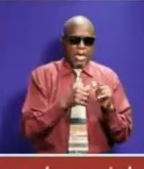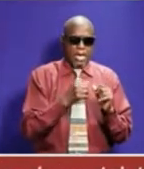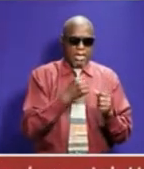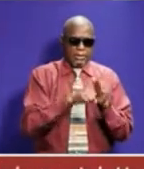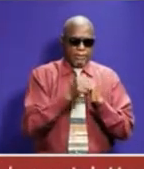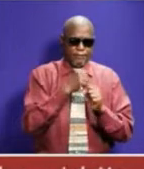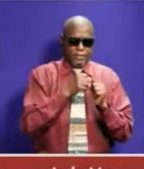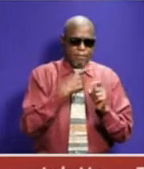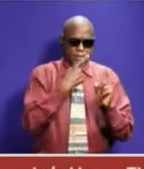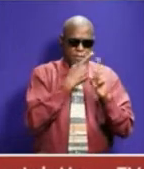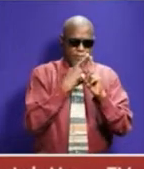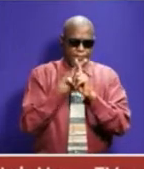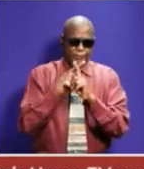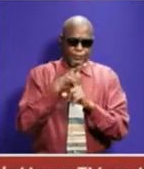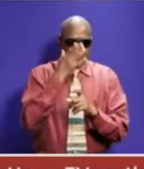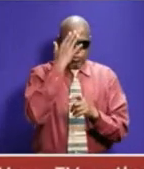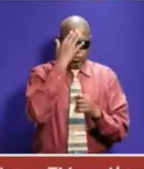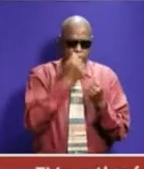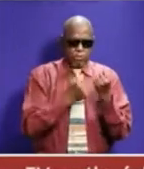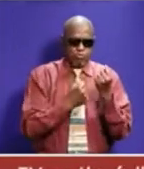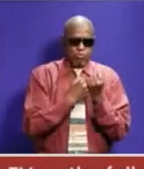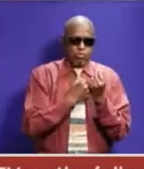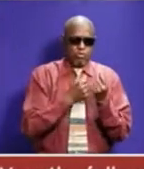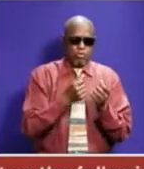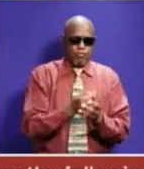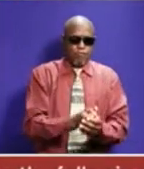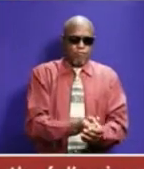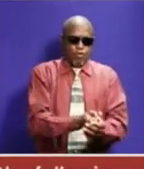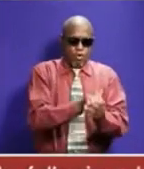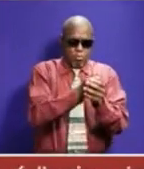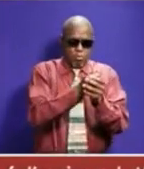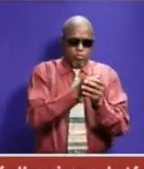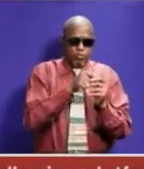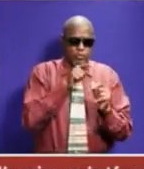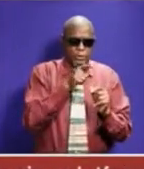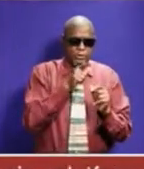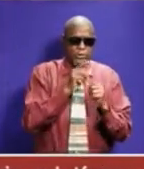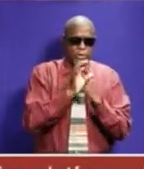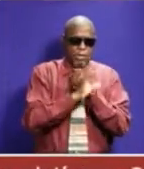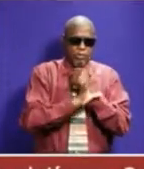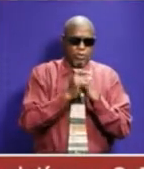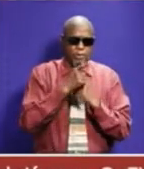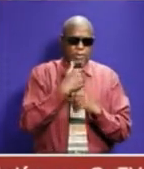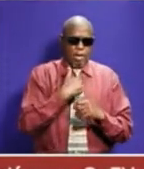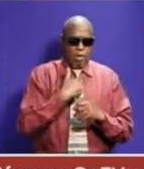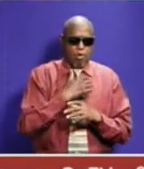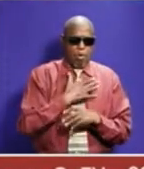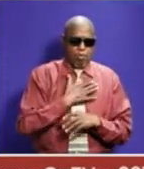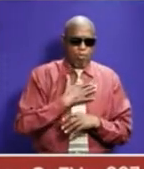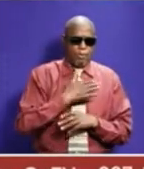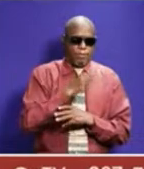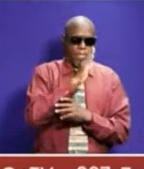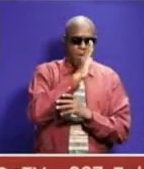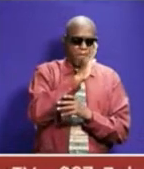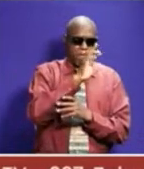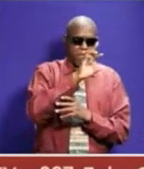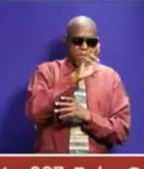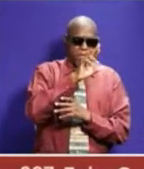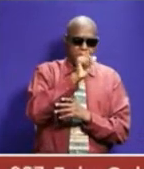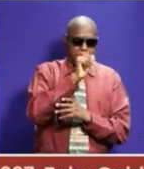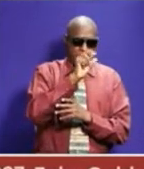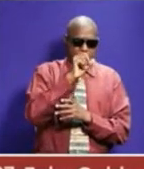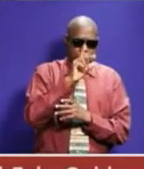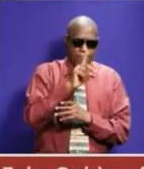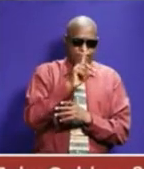we support volleyball in this country, that is our sport and that's our brand, the volleyball women team. So